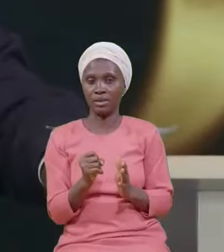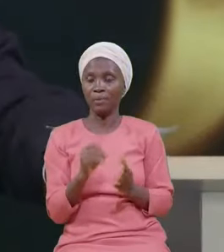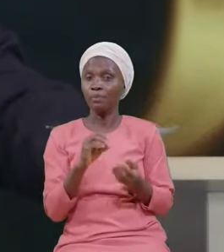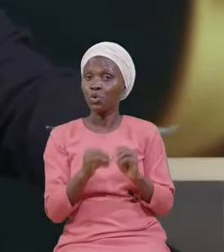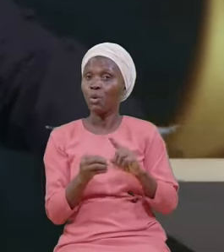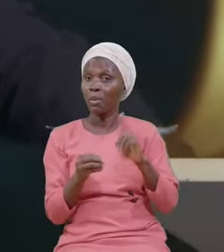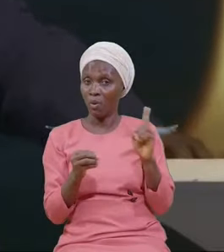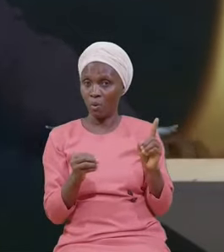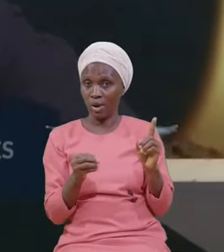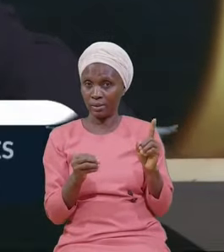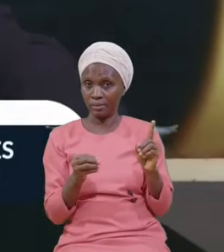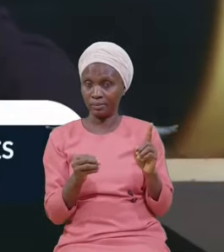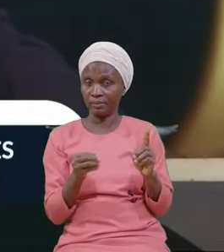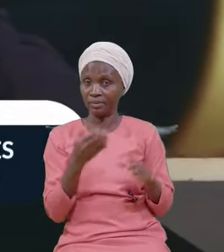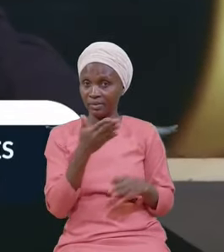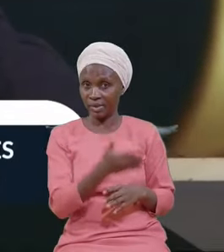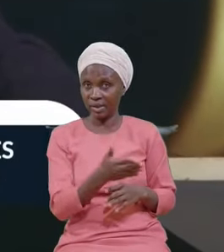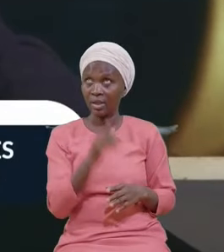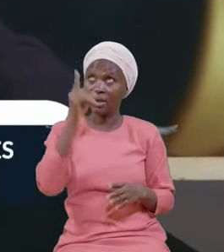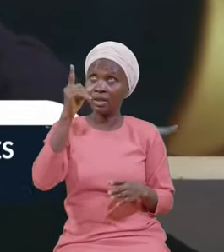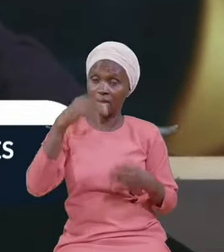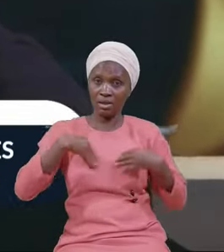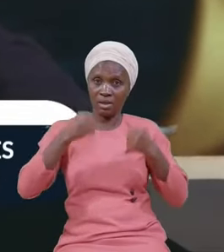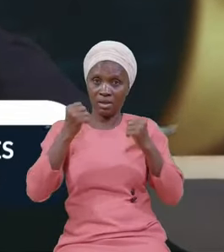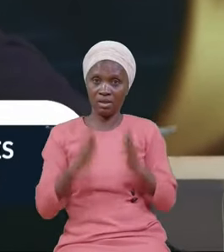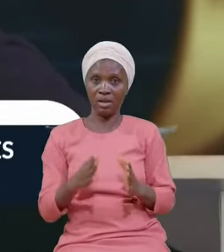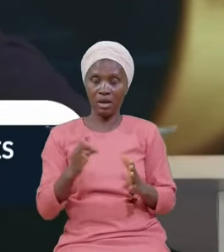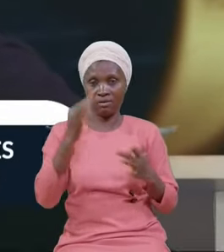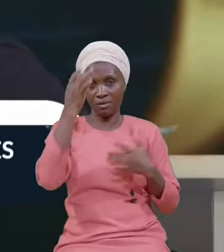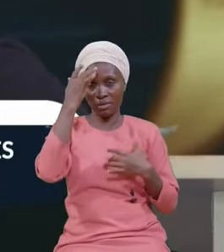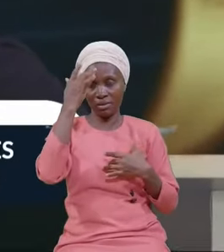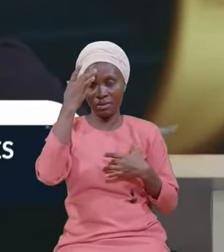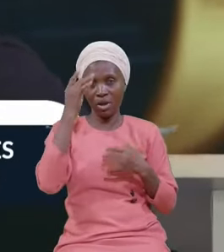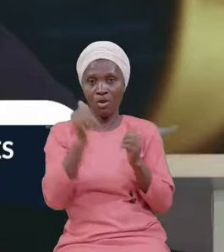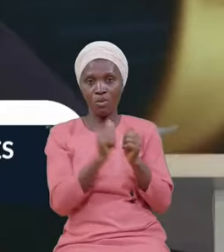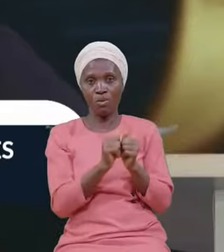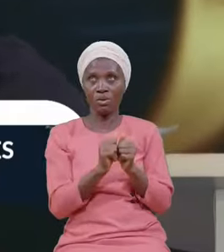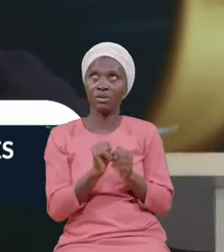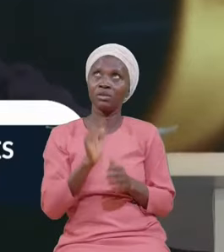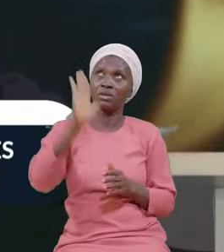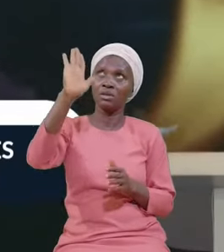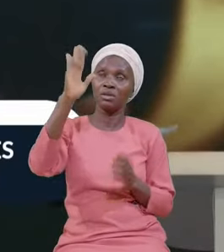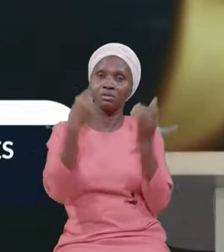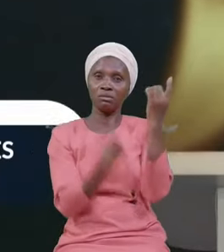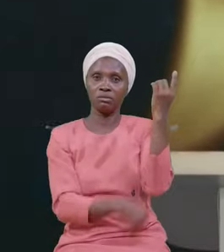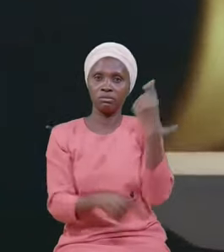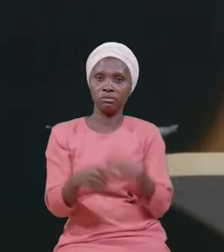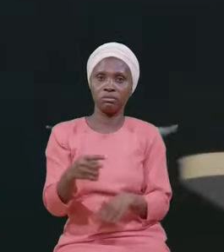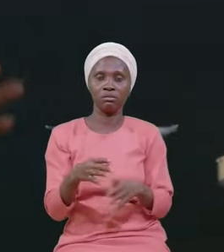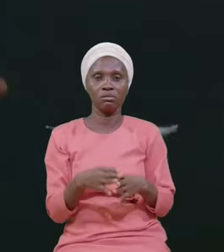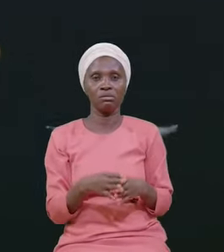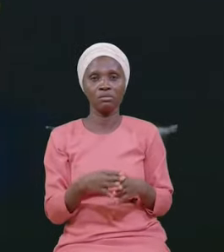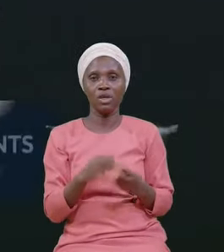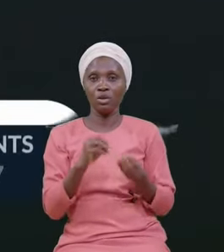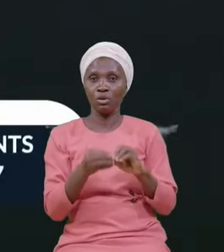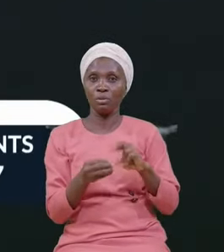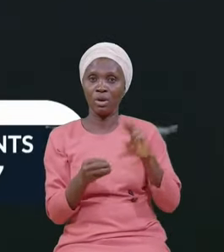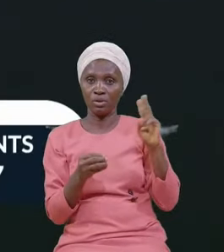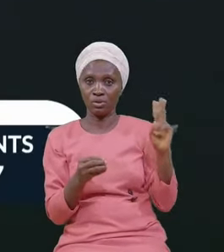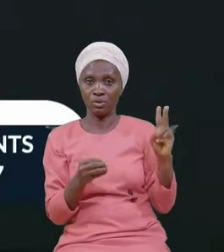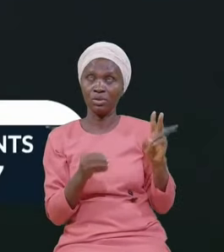Healer of the seek with his stripes number two in the